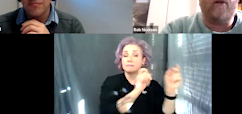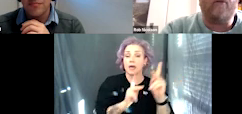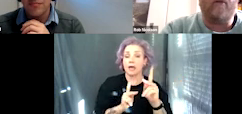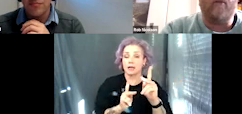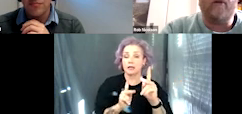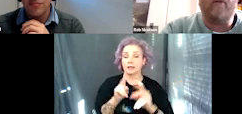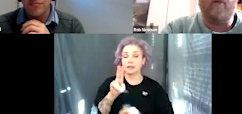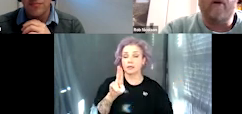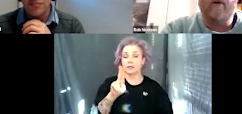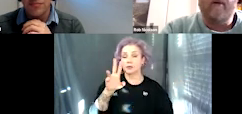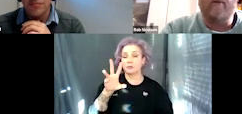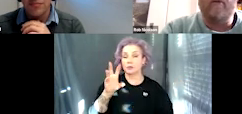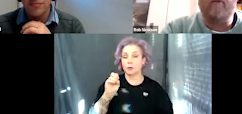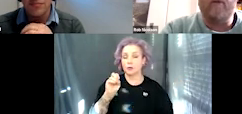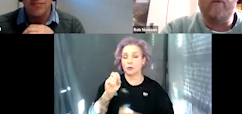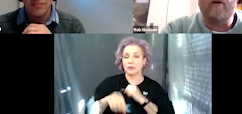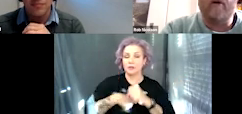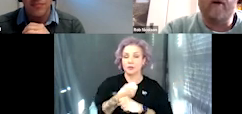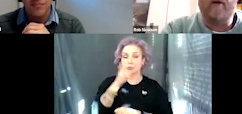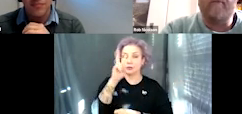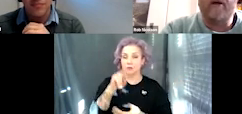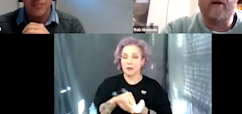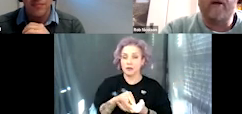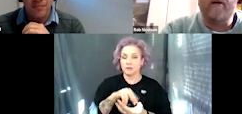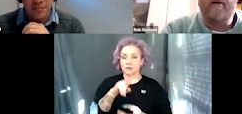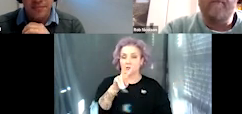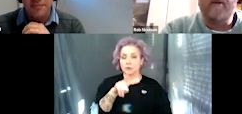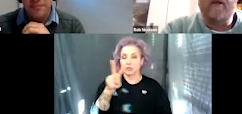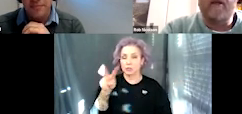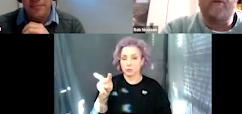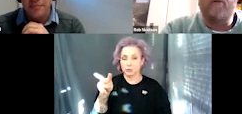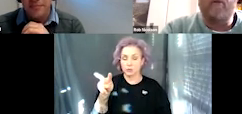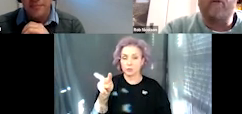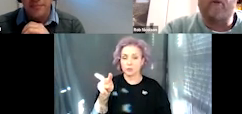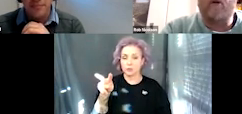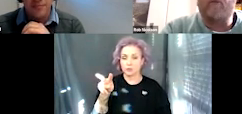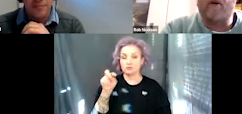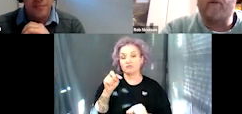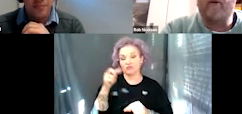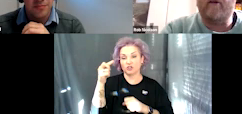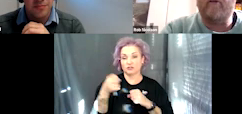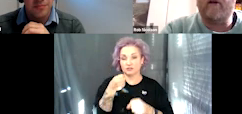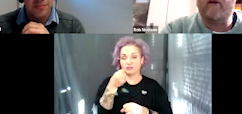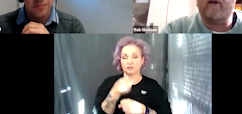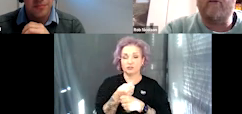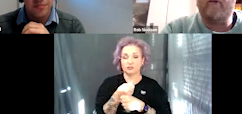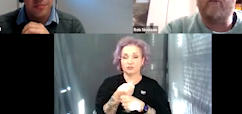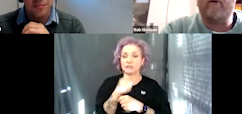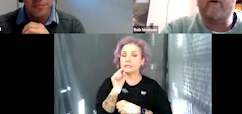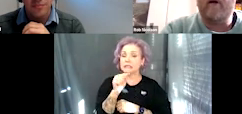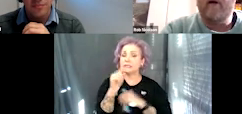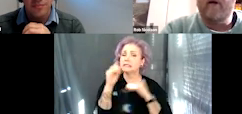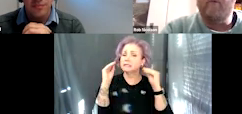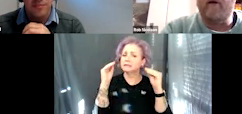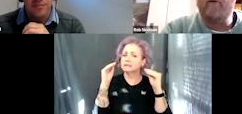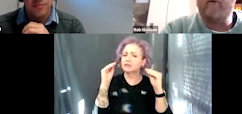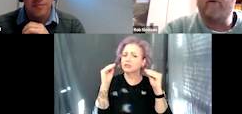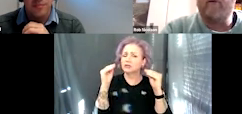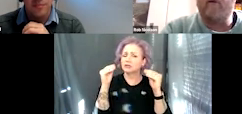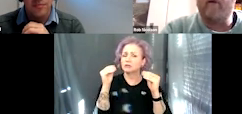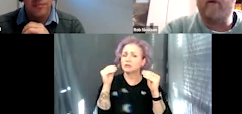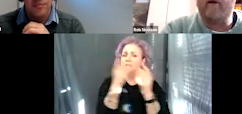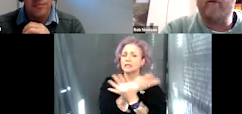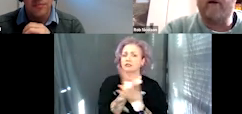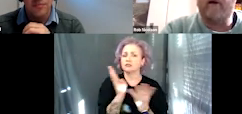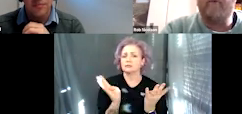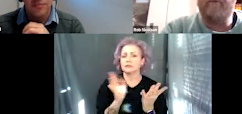in 2022, so this is his first year, and he is doing research, but also primarily teaching in the interdisciplinary medical